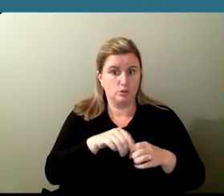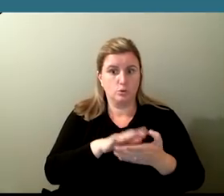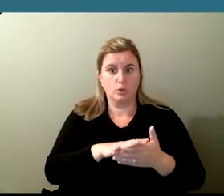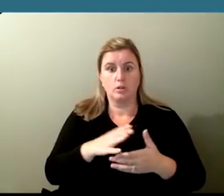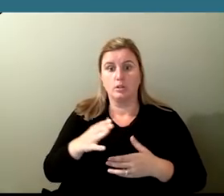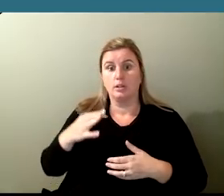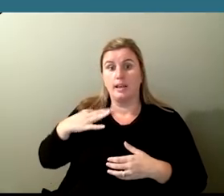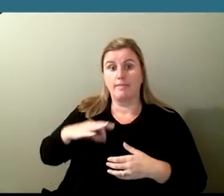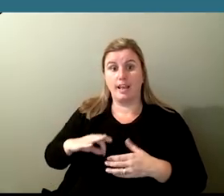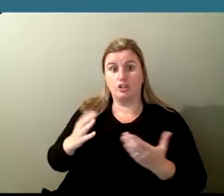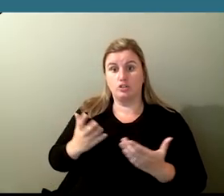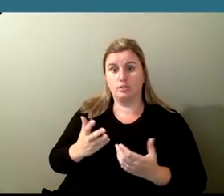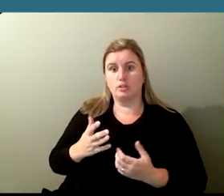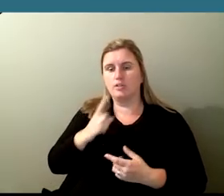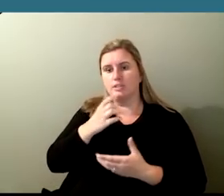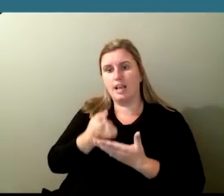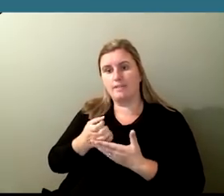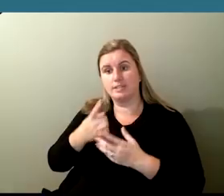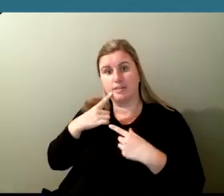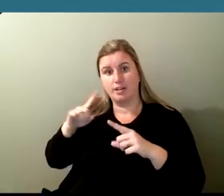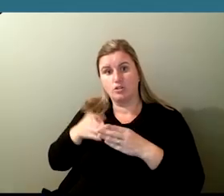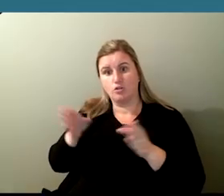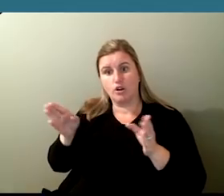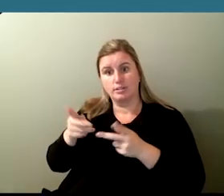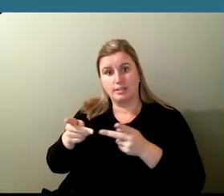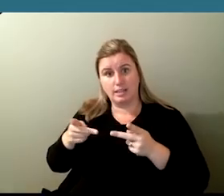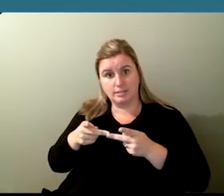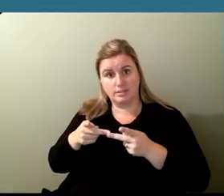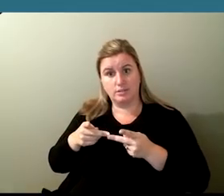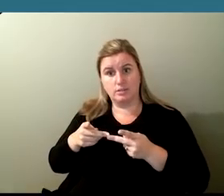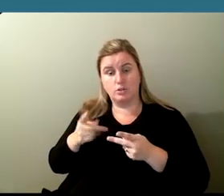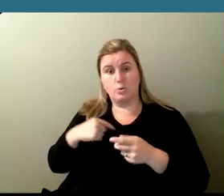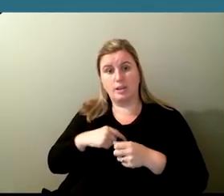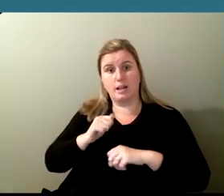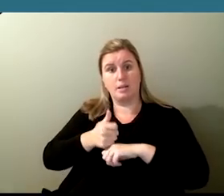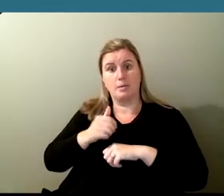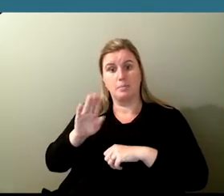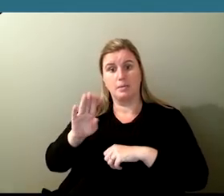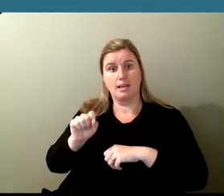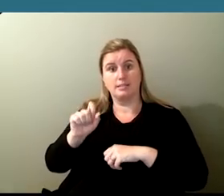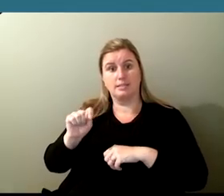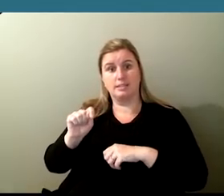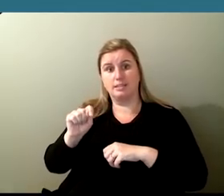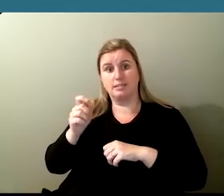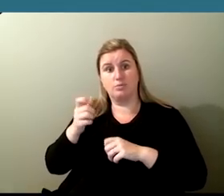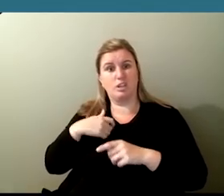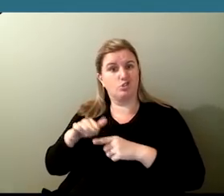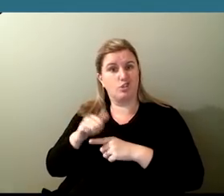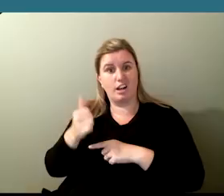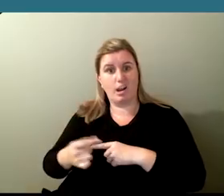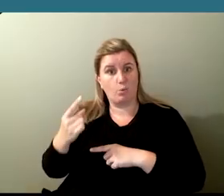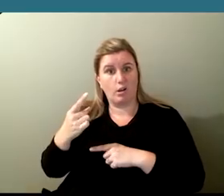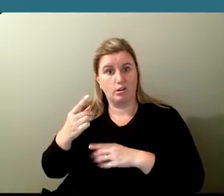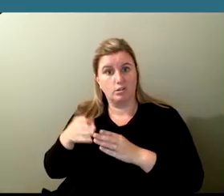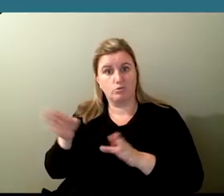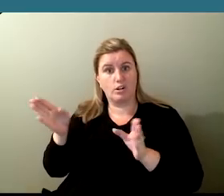advantages? There is evidence of effectiveness across settings. So we can implement VST pretty much. We can train anyone